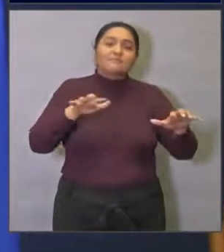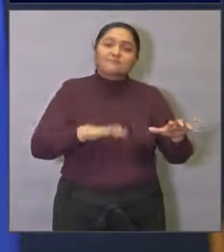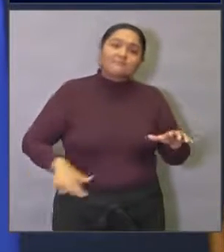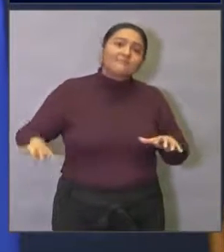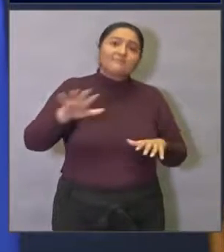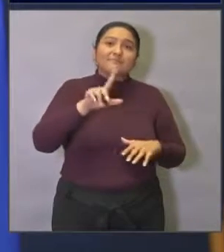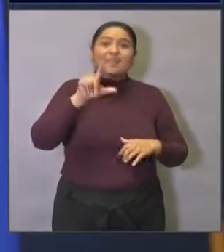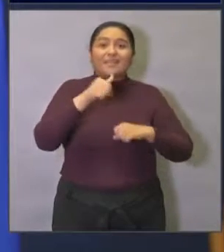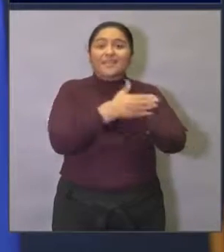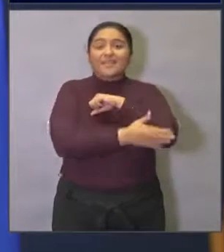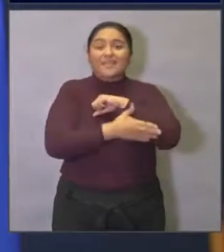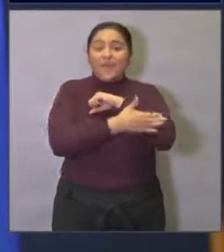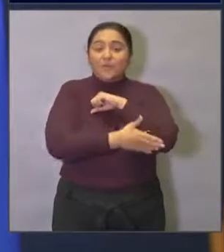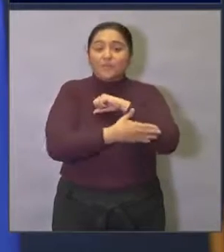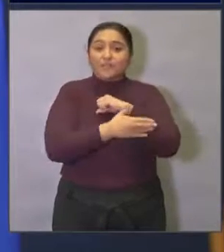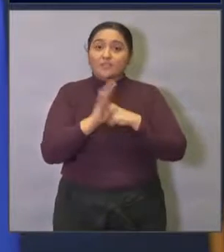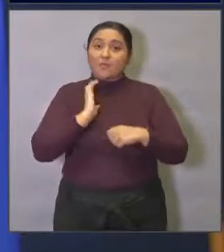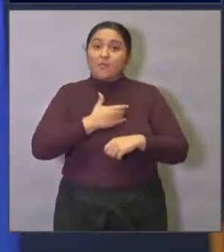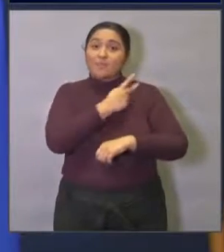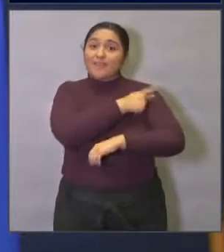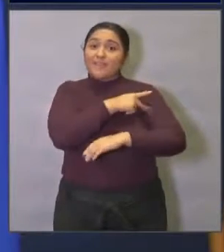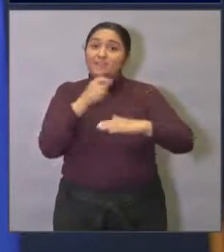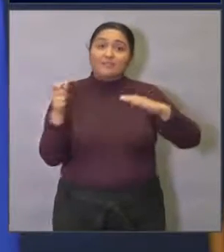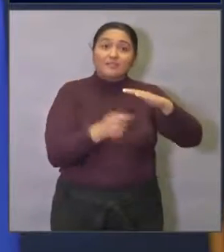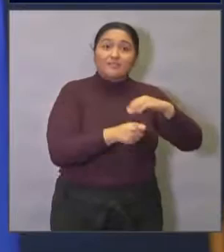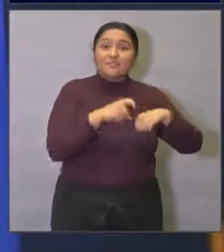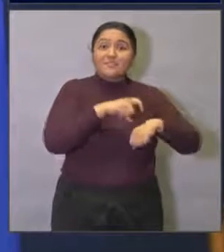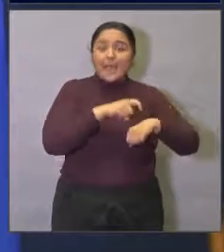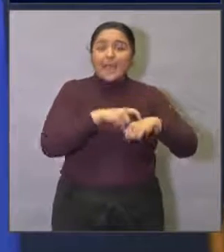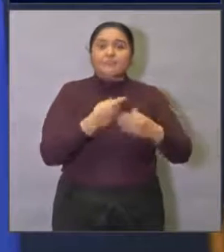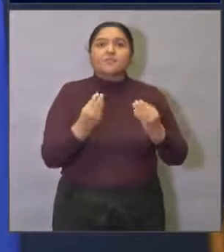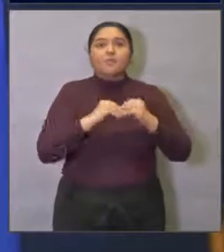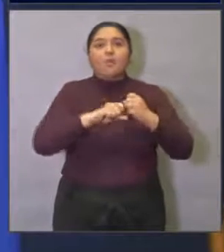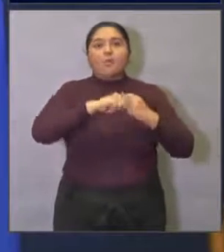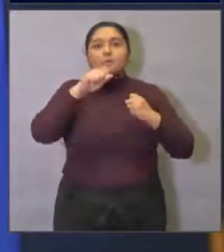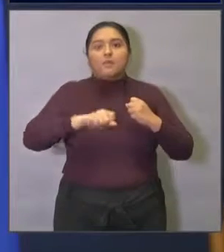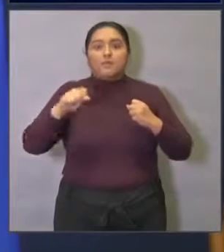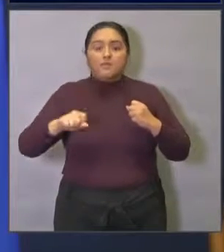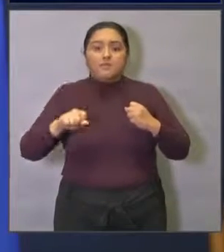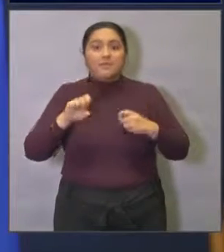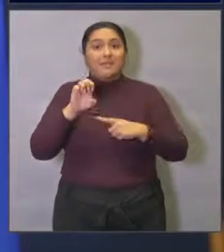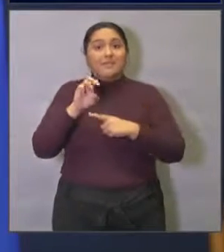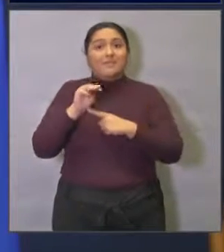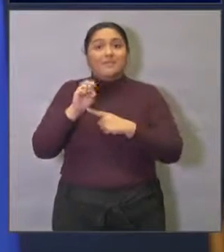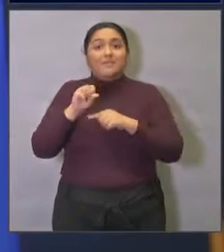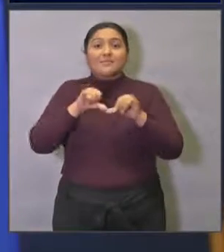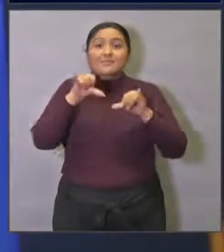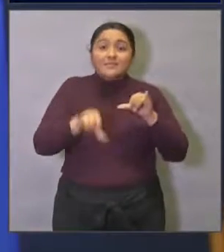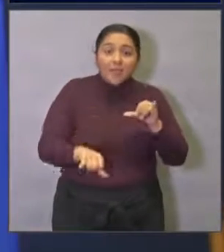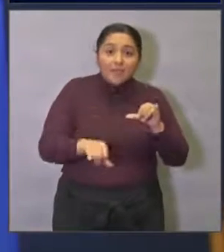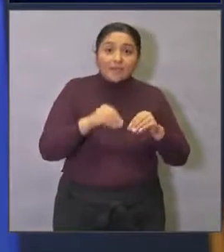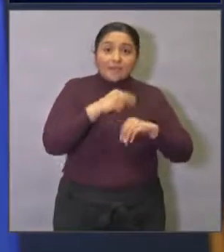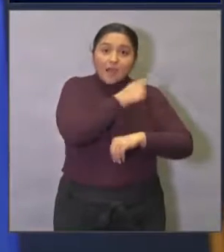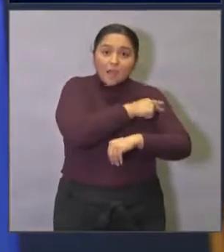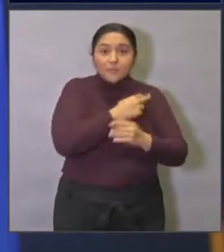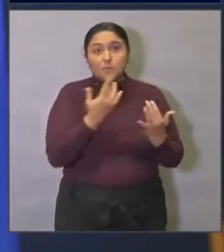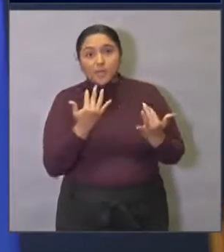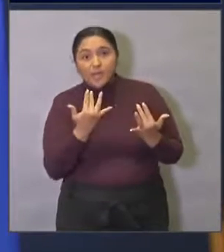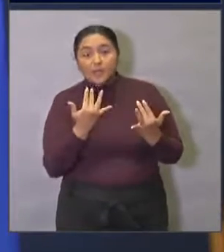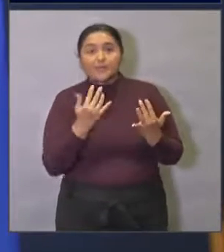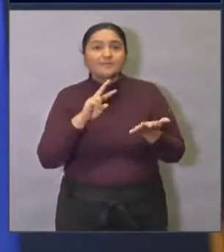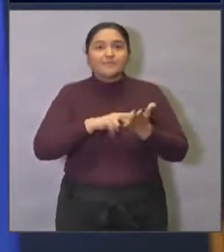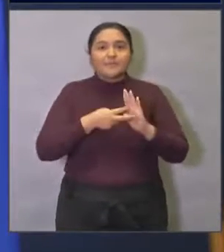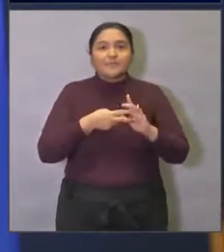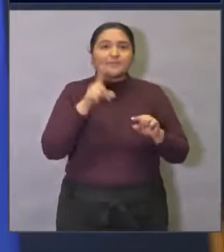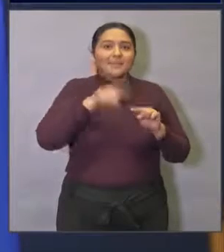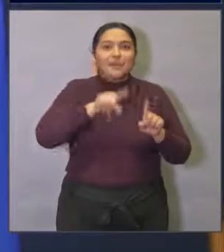patient offload times are increasing, and the amount of time that EMS has to spend in the hospital takes time away from them where they can actually respond